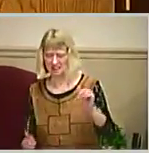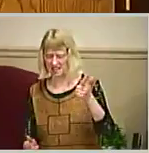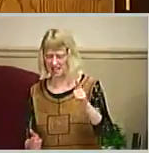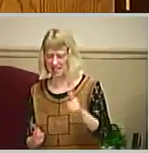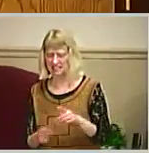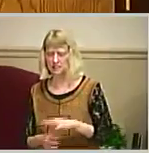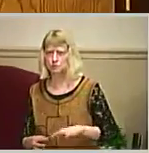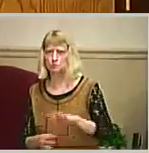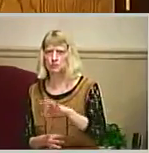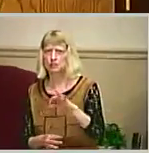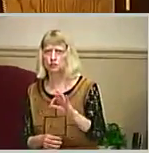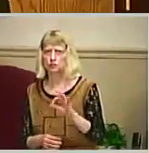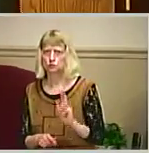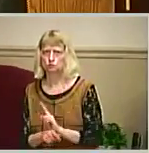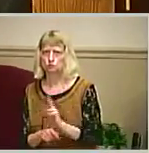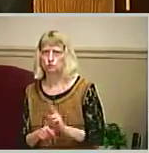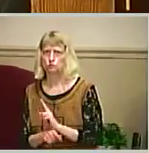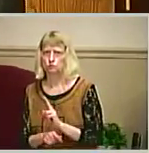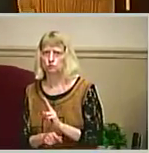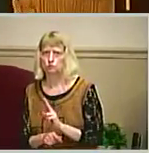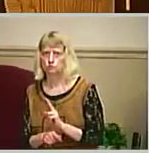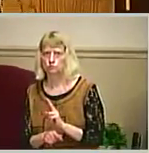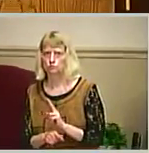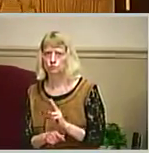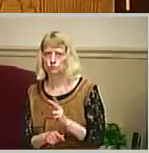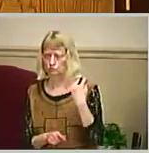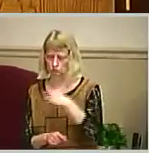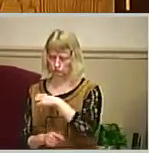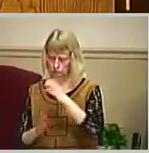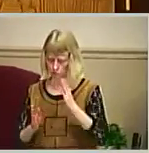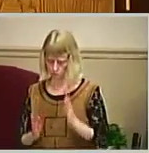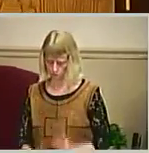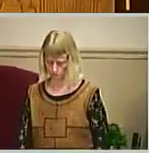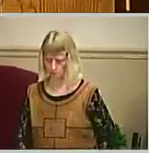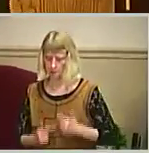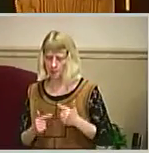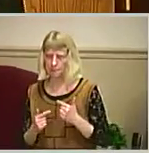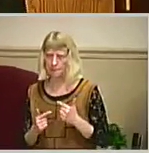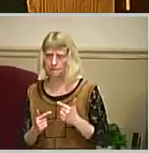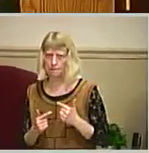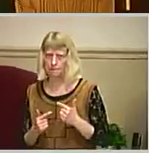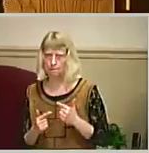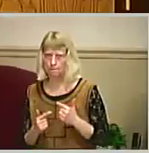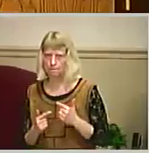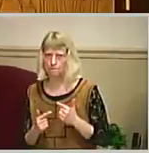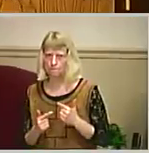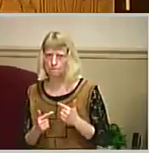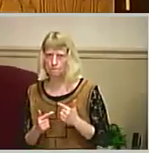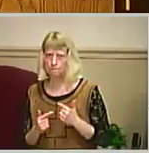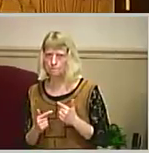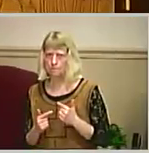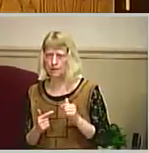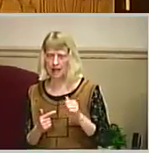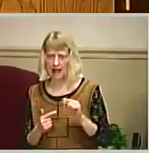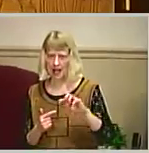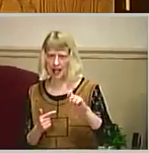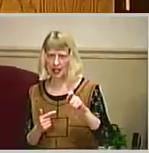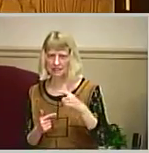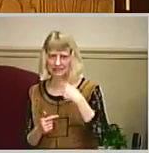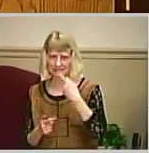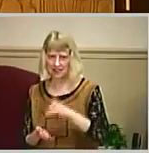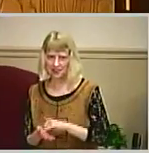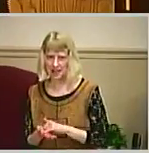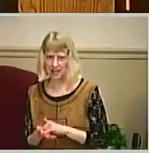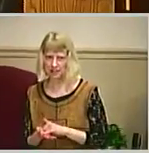least spiritual tool brought out of the toolbox of Christianity. And I'm quoting Alex Sitman